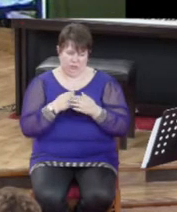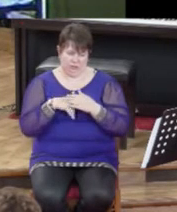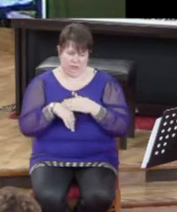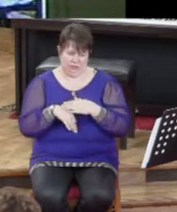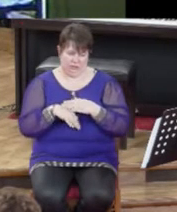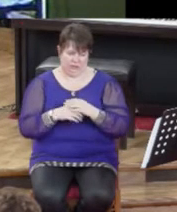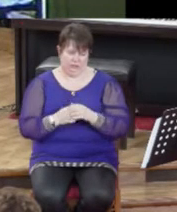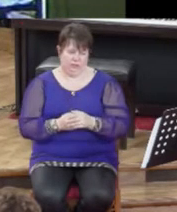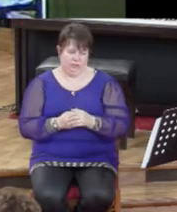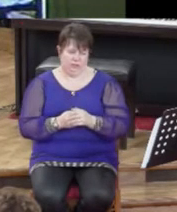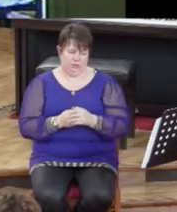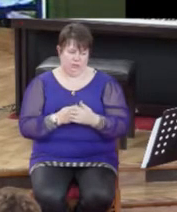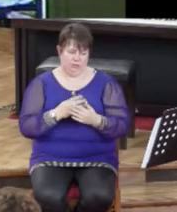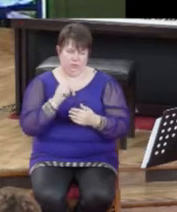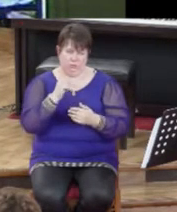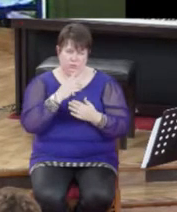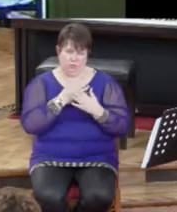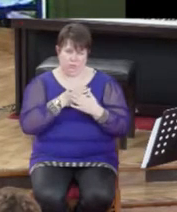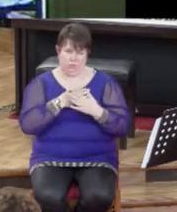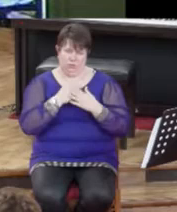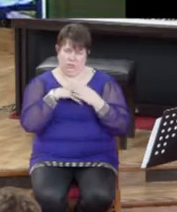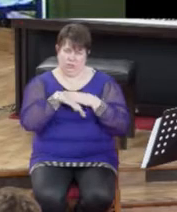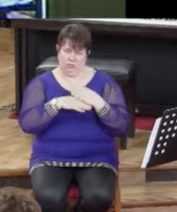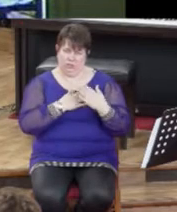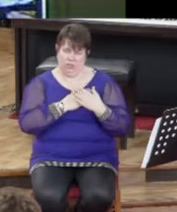the heart's yearnings,